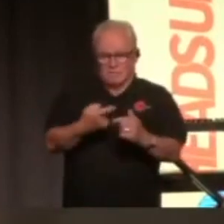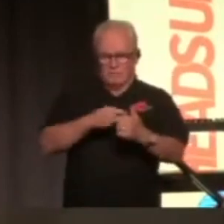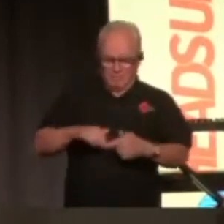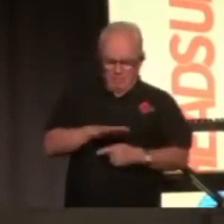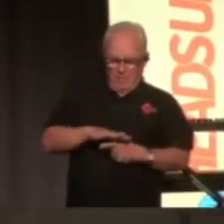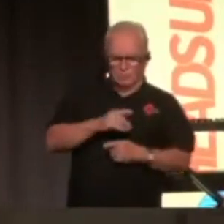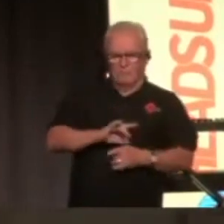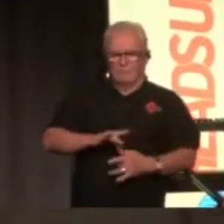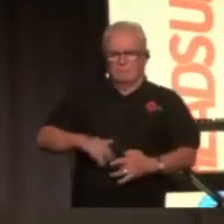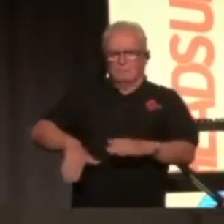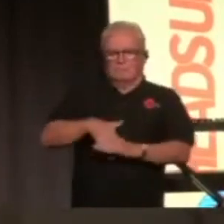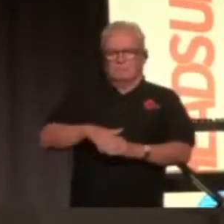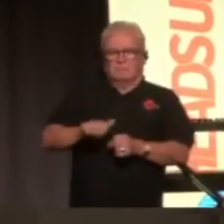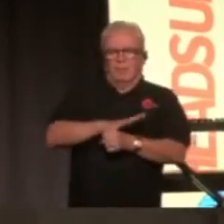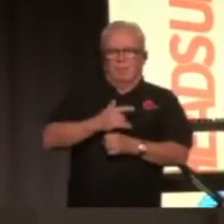place.